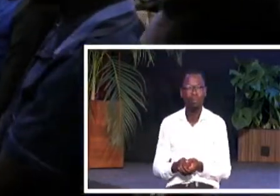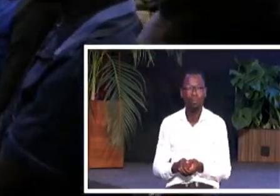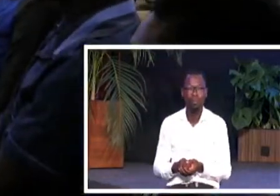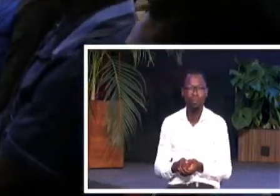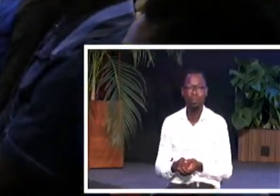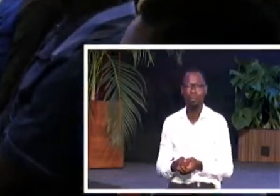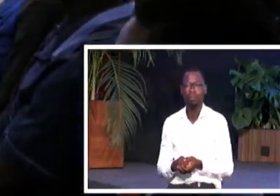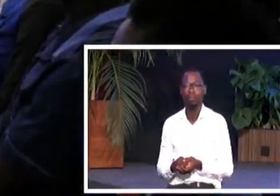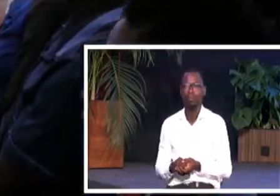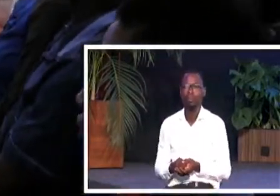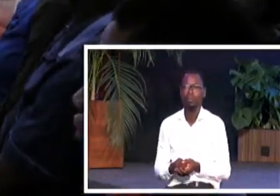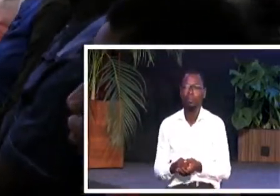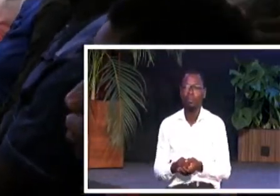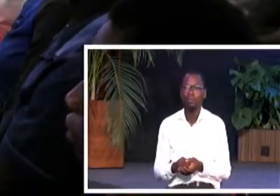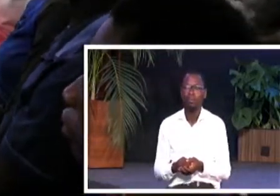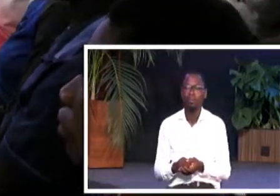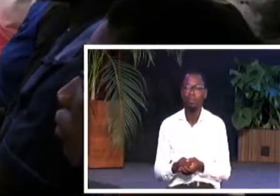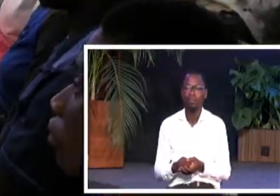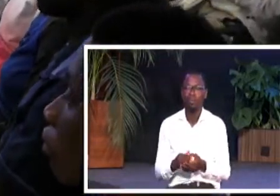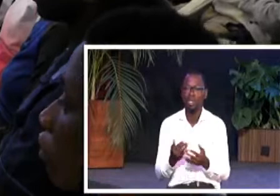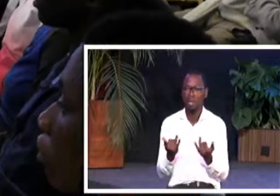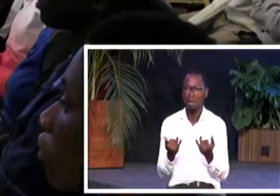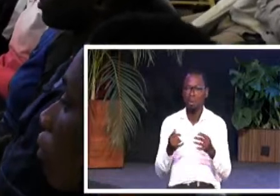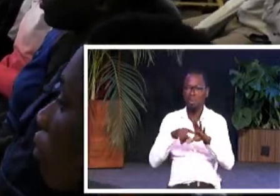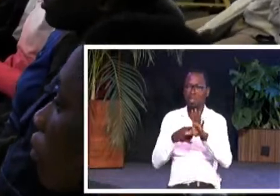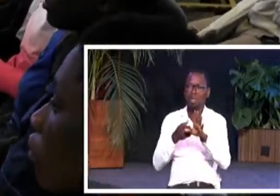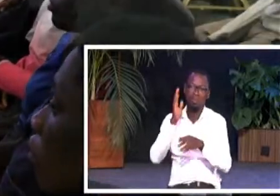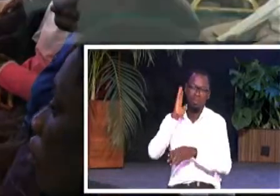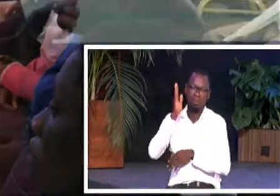Okay. So in starting my presentation,